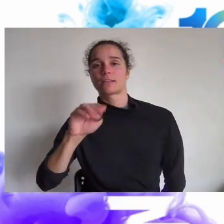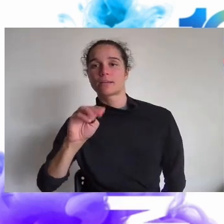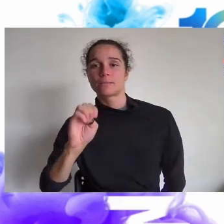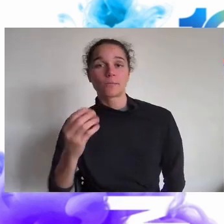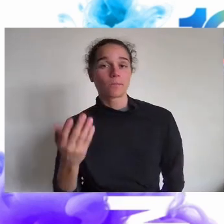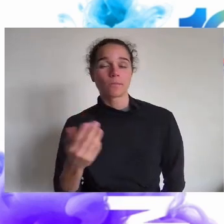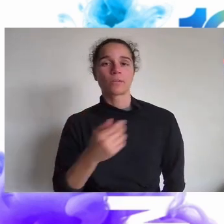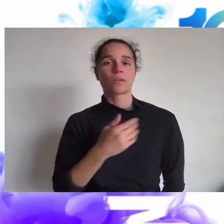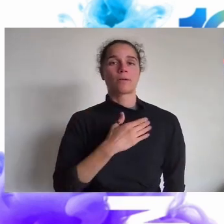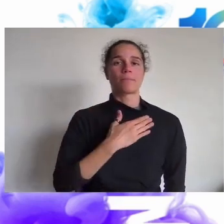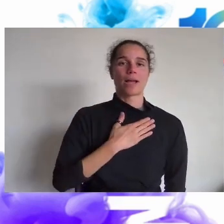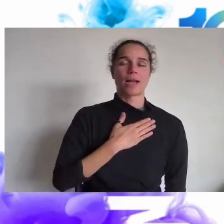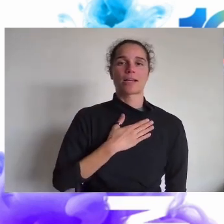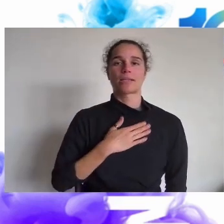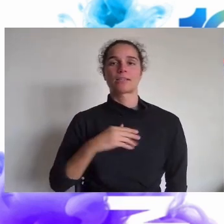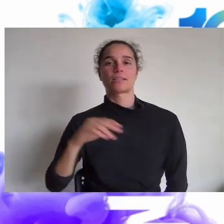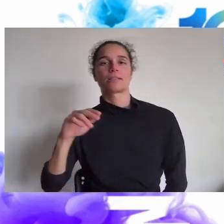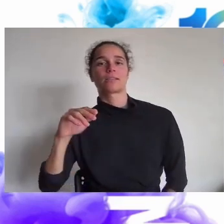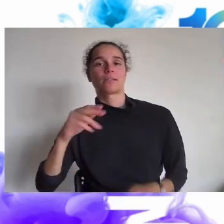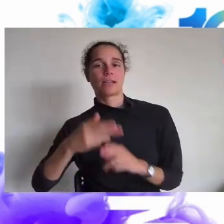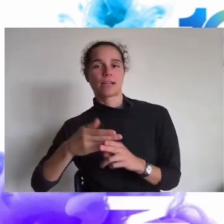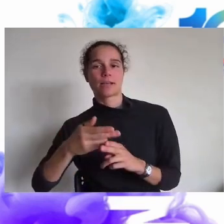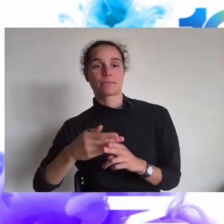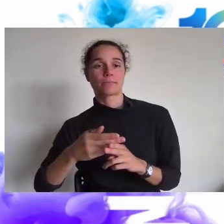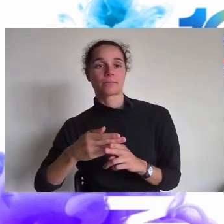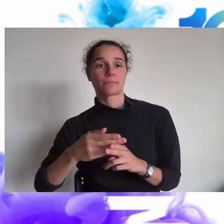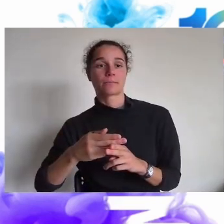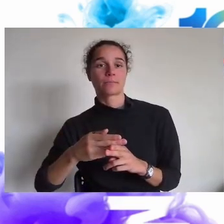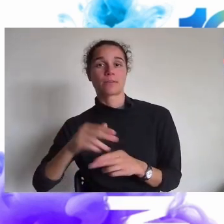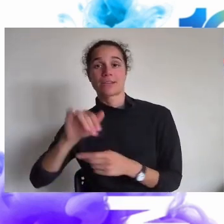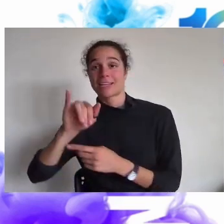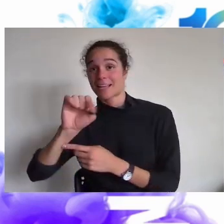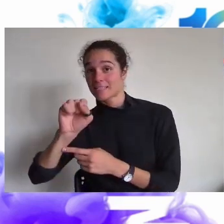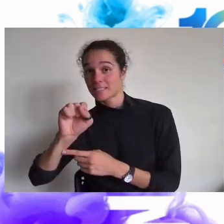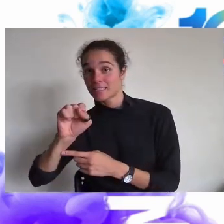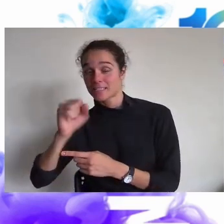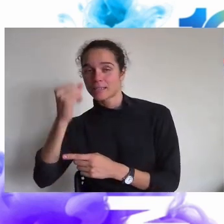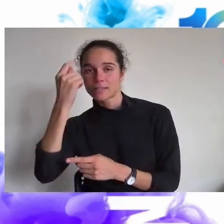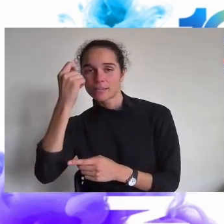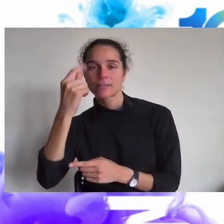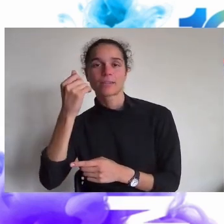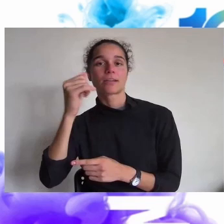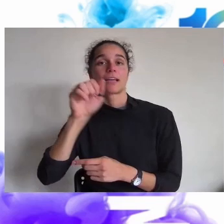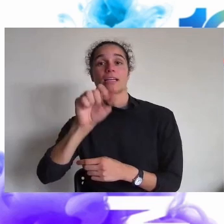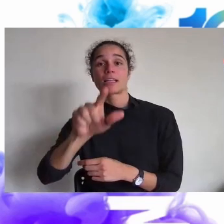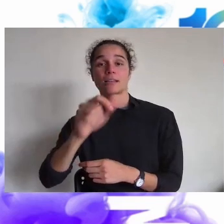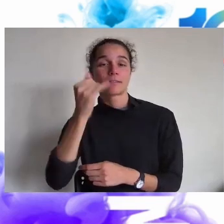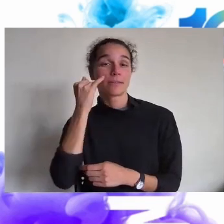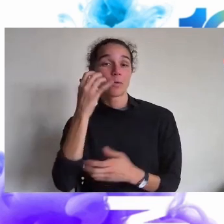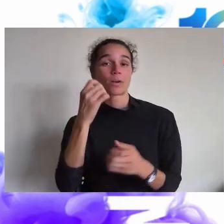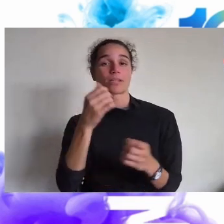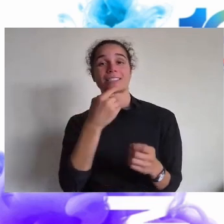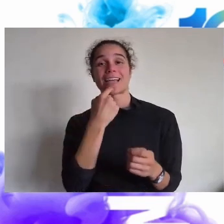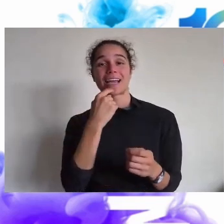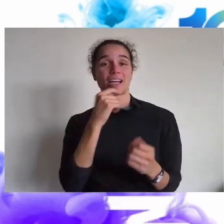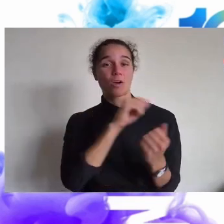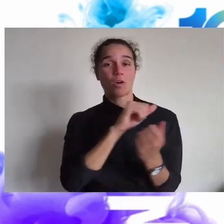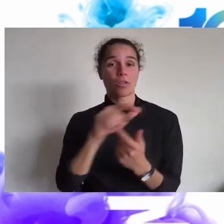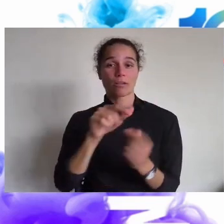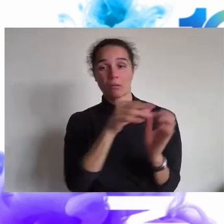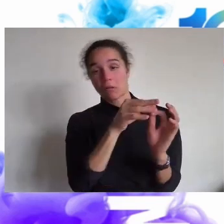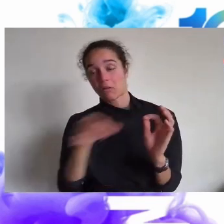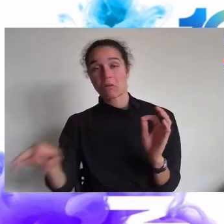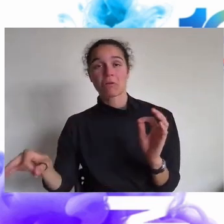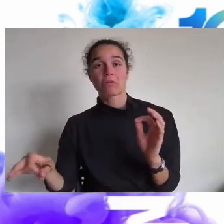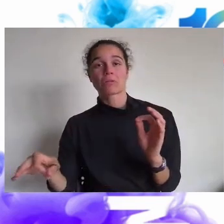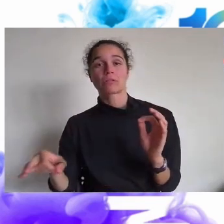name is. But in ASL, if you want to say all of that, you can say name,